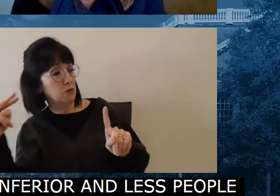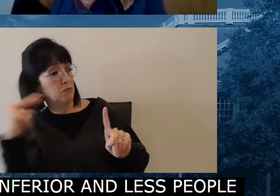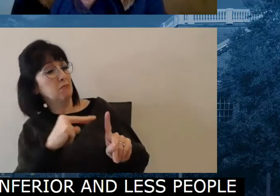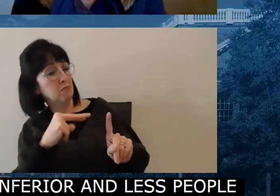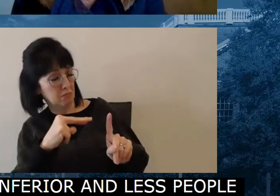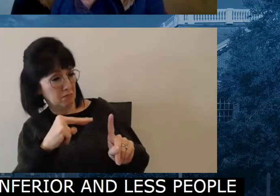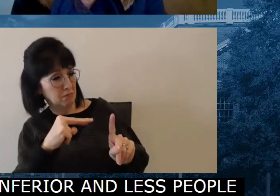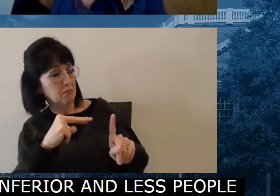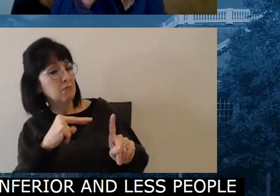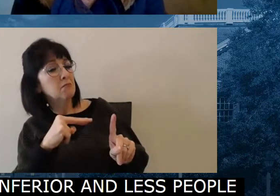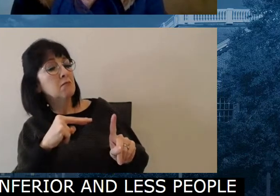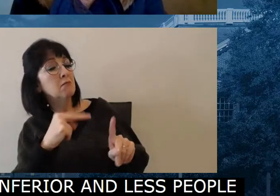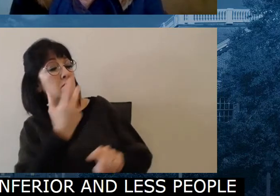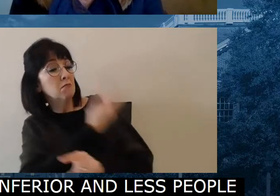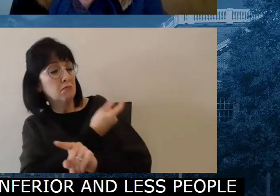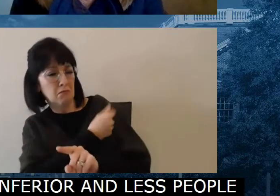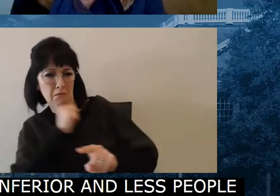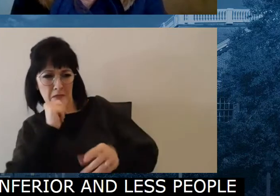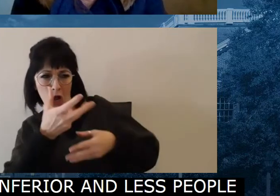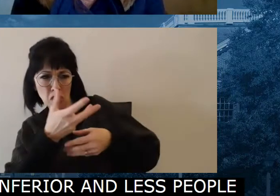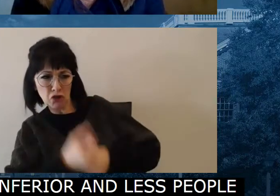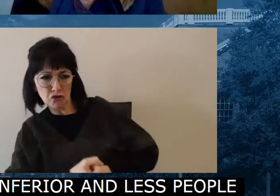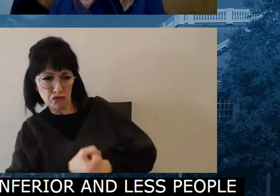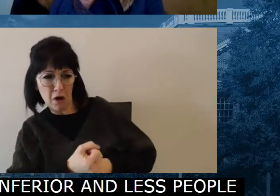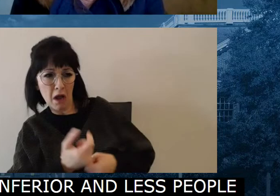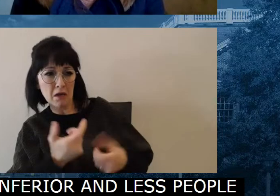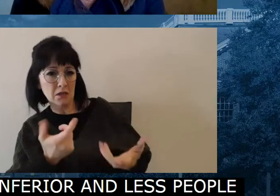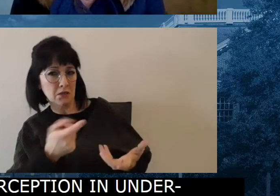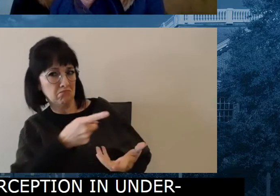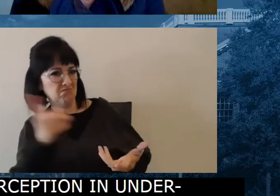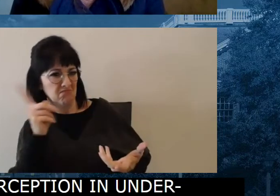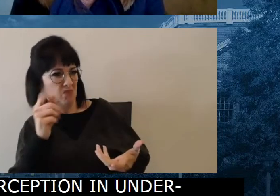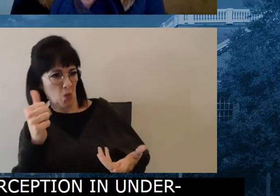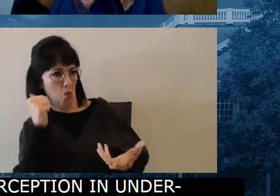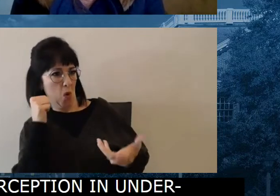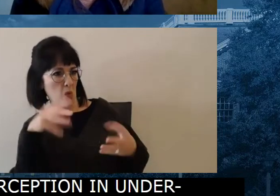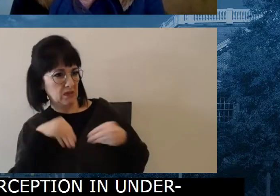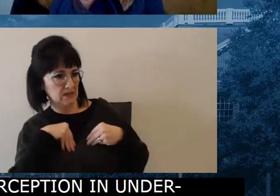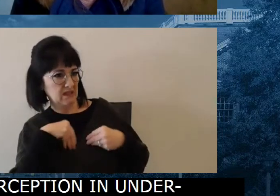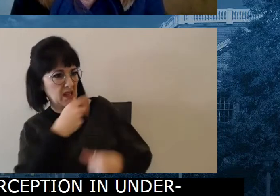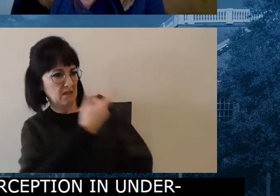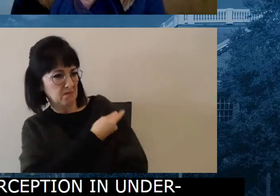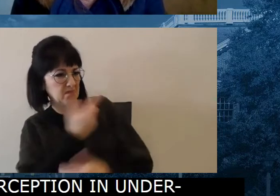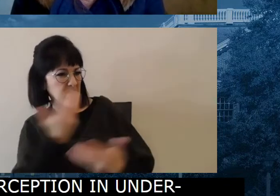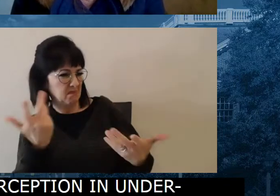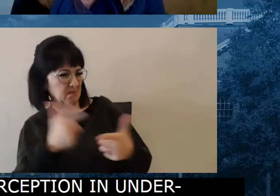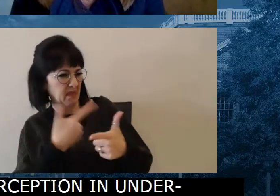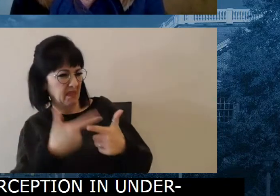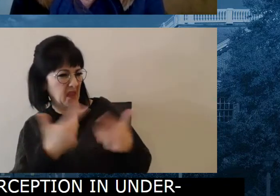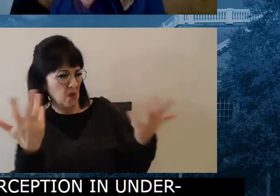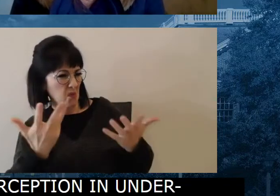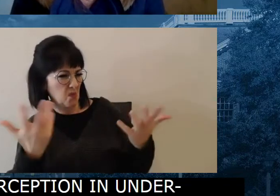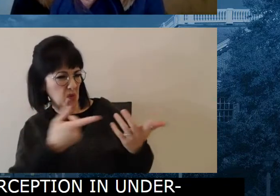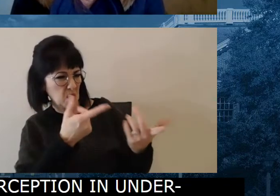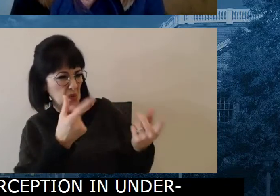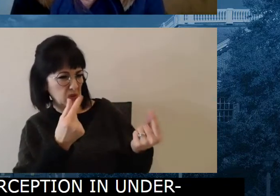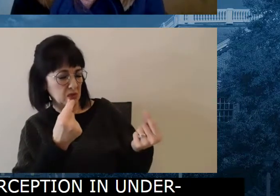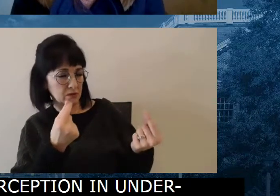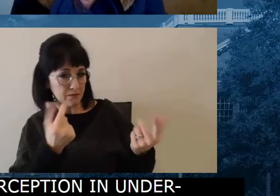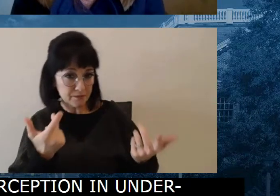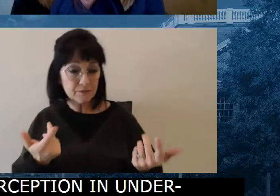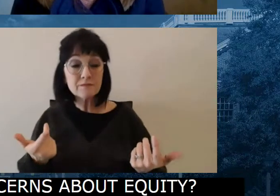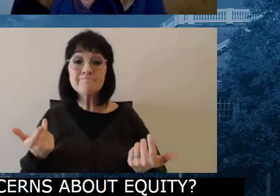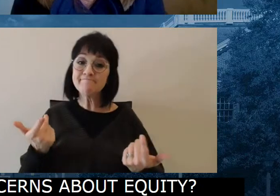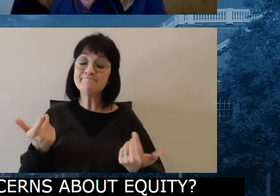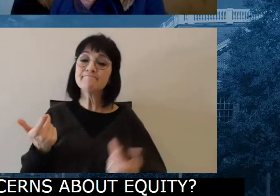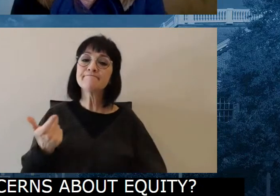equity? Yeah, I would just say that the data kind of speaks for itself, 100%